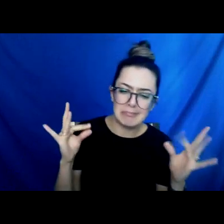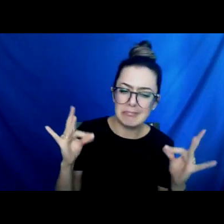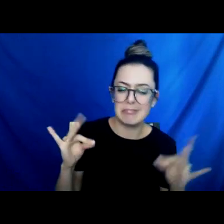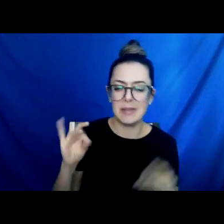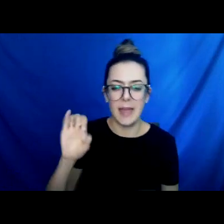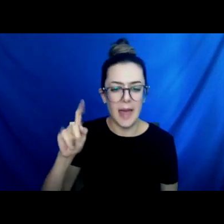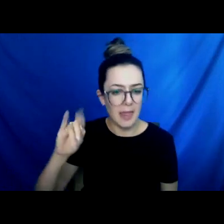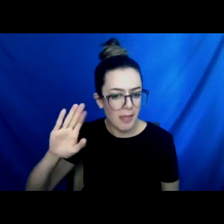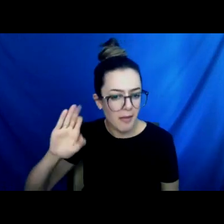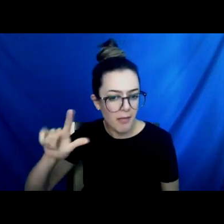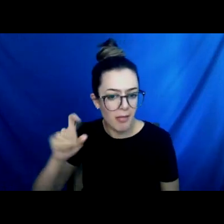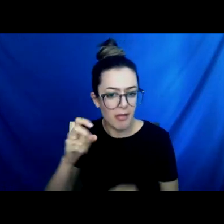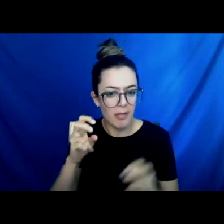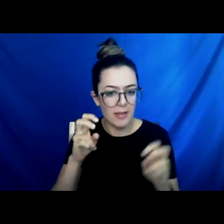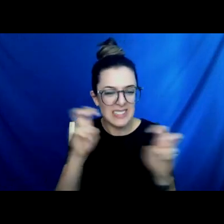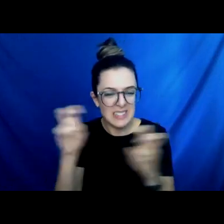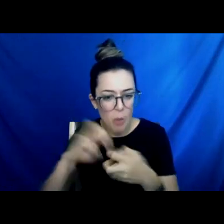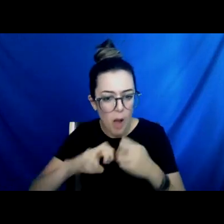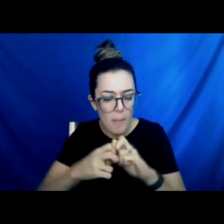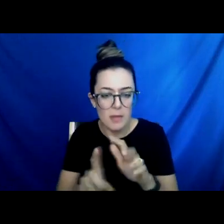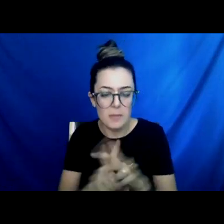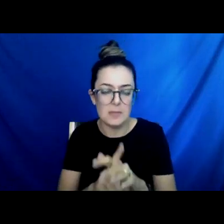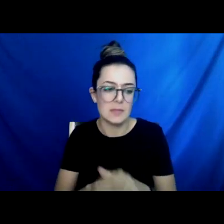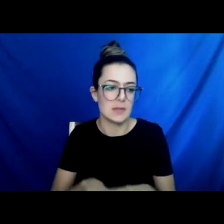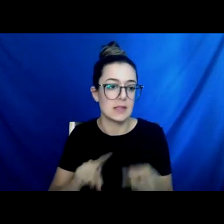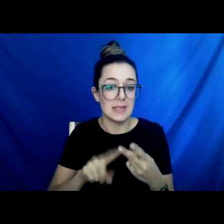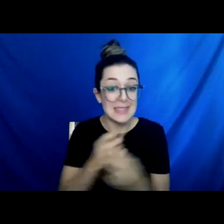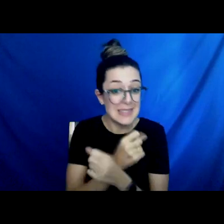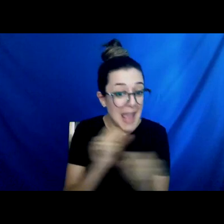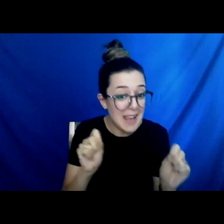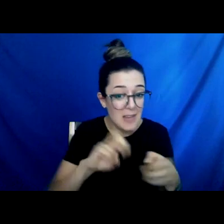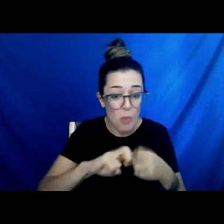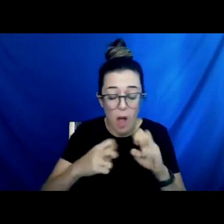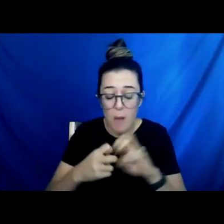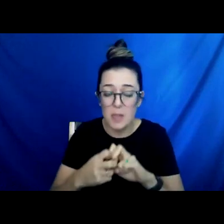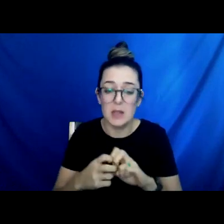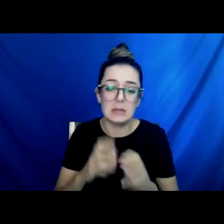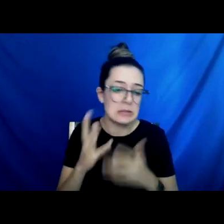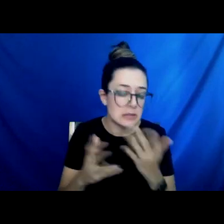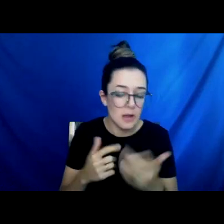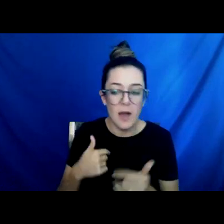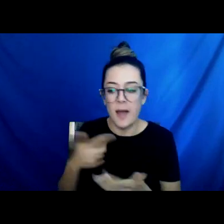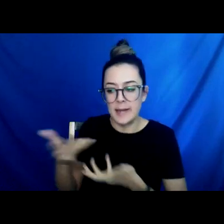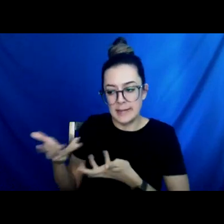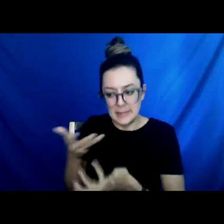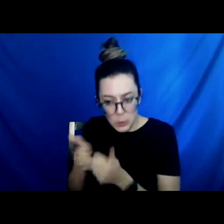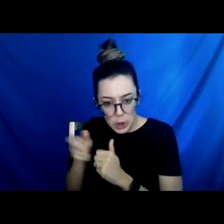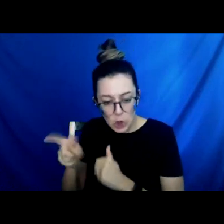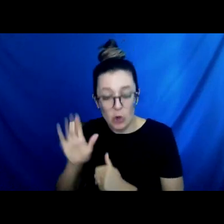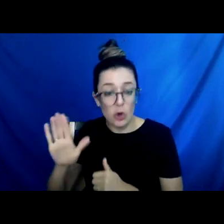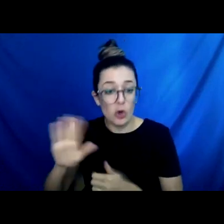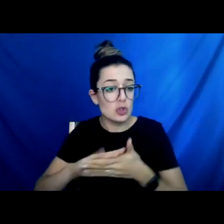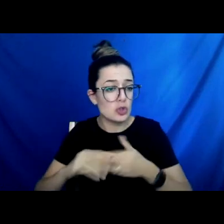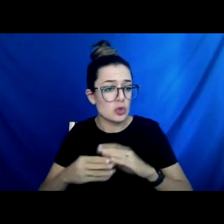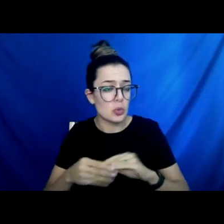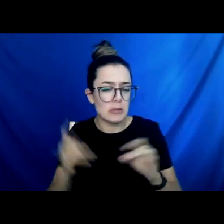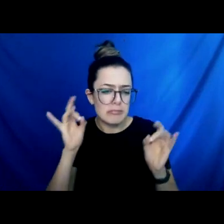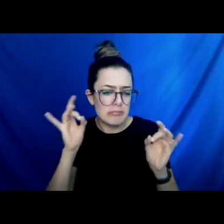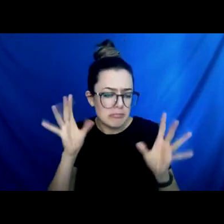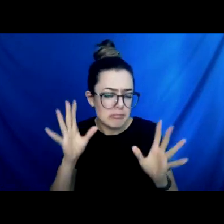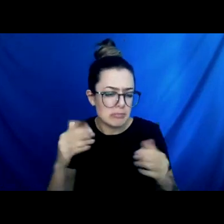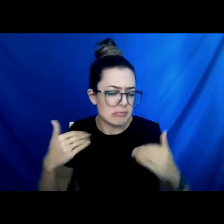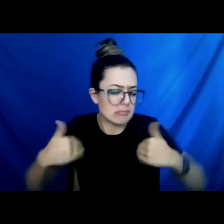issues. I ended up speaking with her, and her story was incredible. I mean, the way she'd been